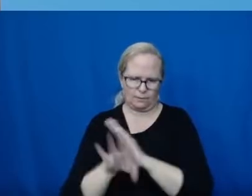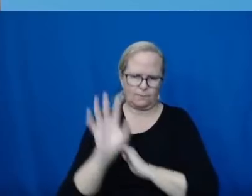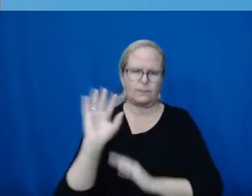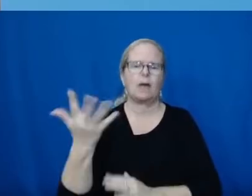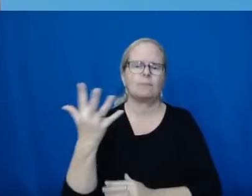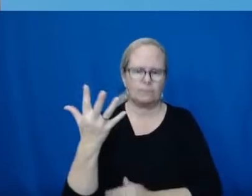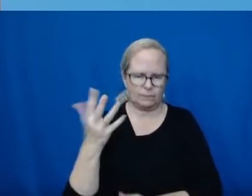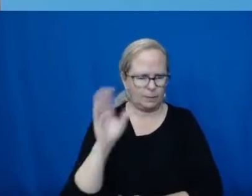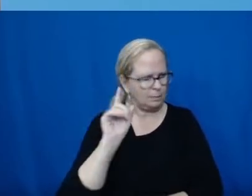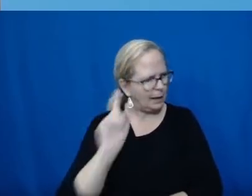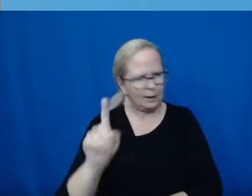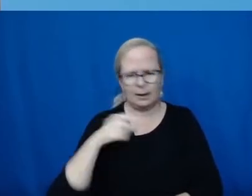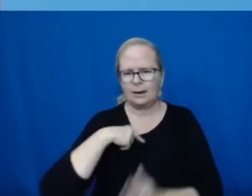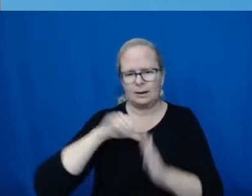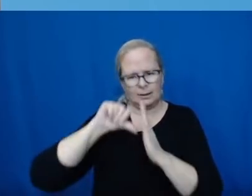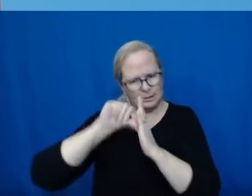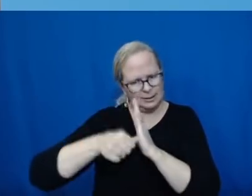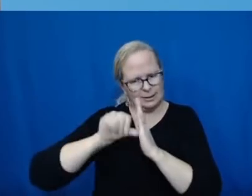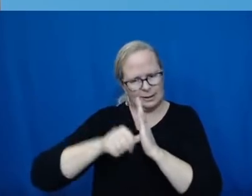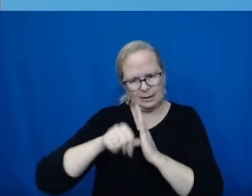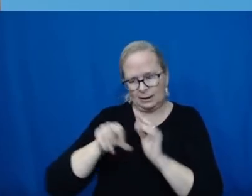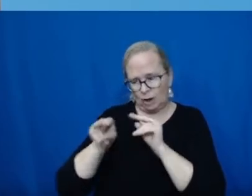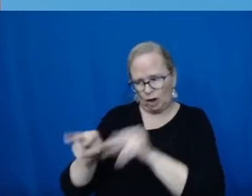them smartly.